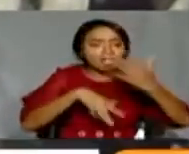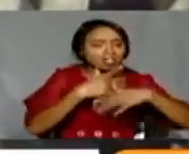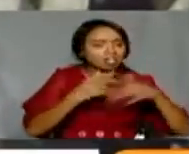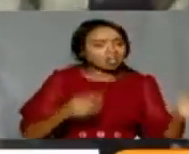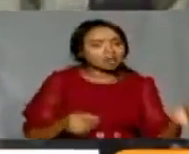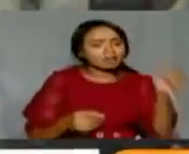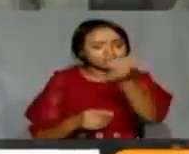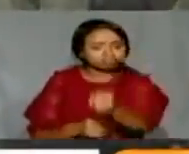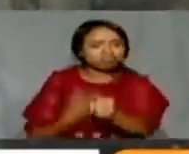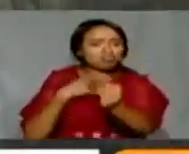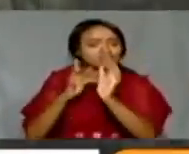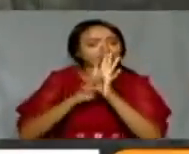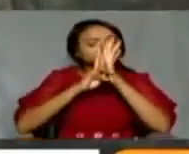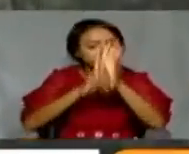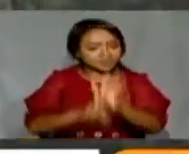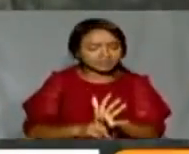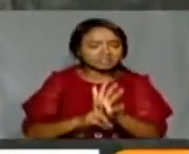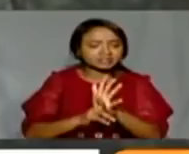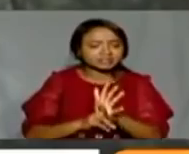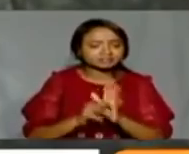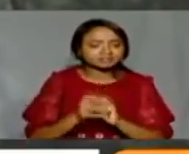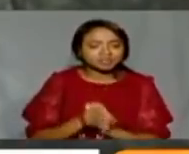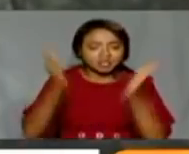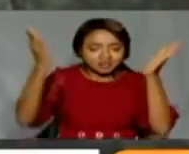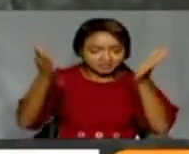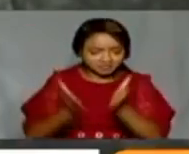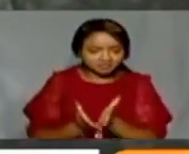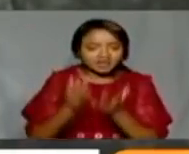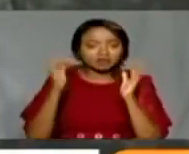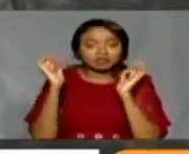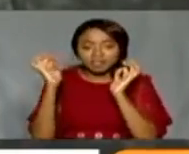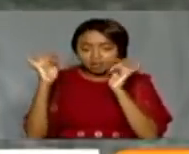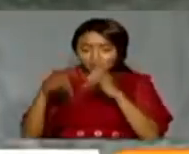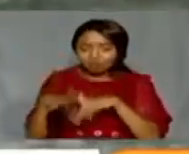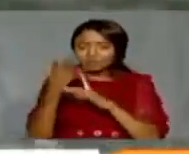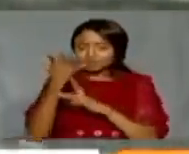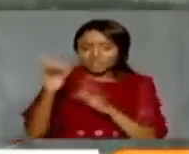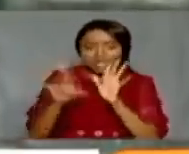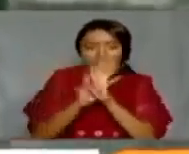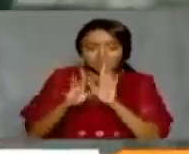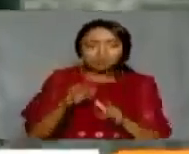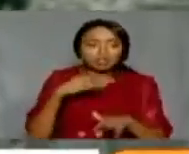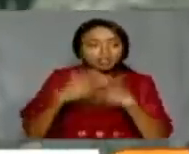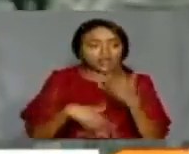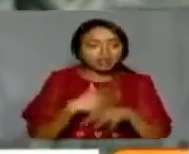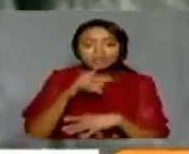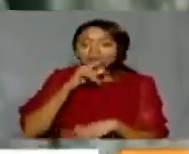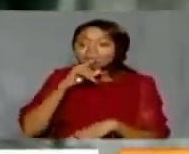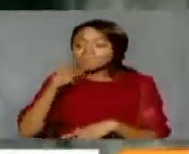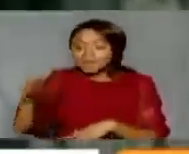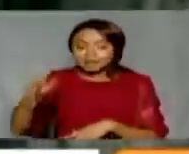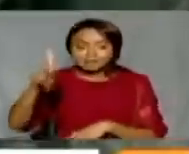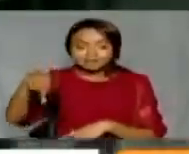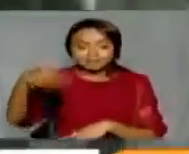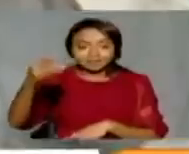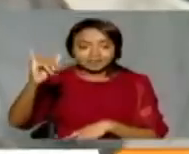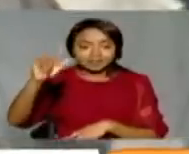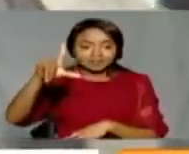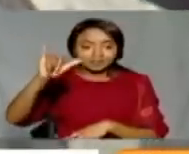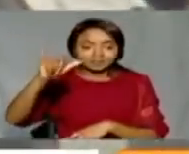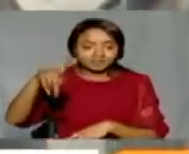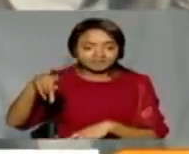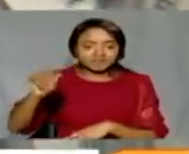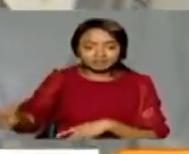Legislative Council. After the 1962 Lancaster House Conference, Philip Lemein was elected as the first senator for Narok District